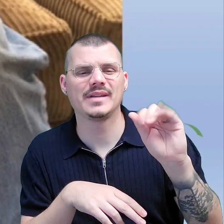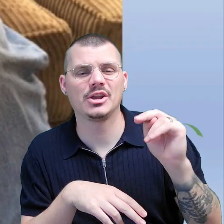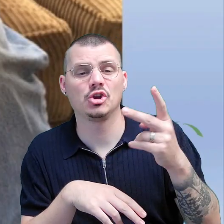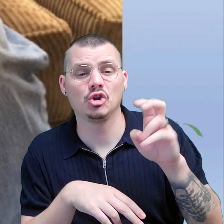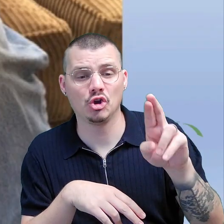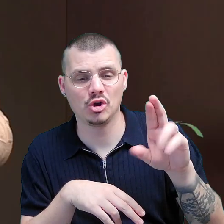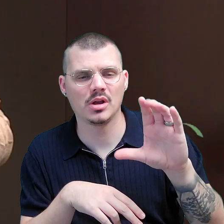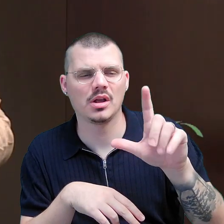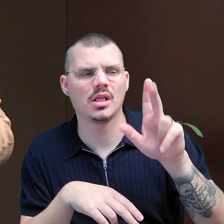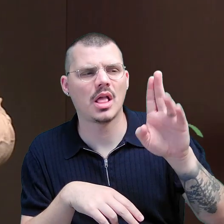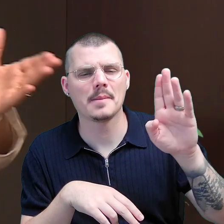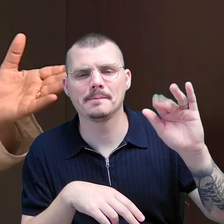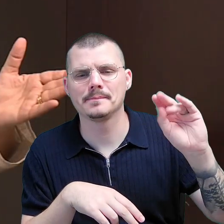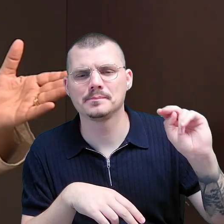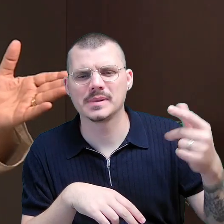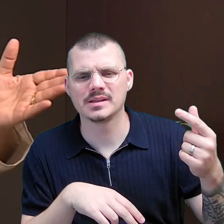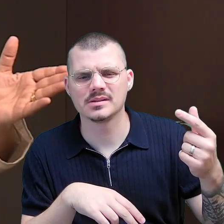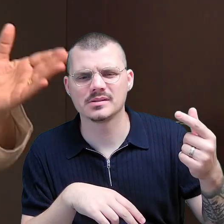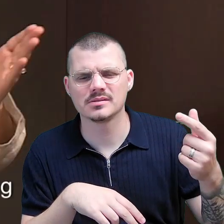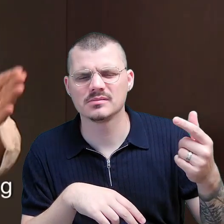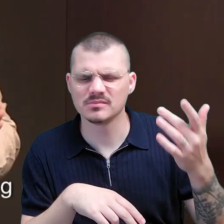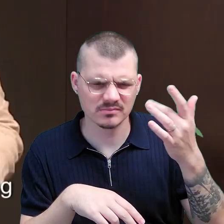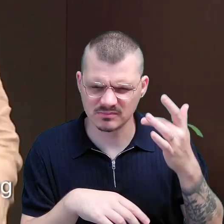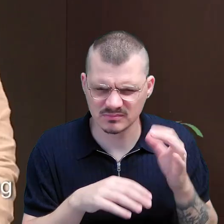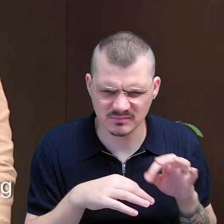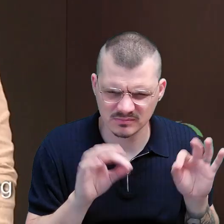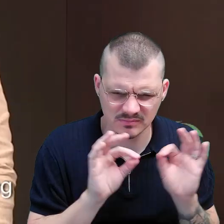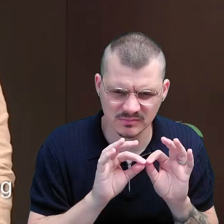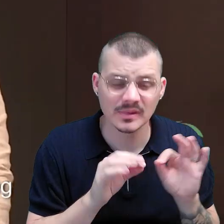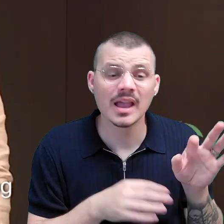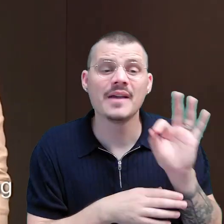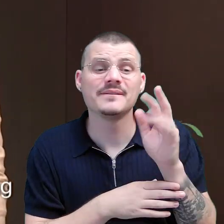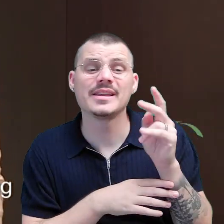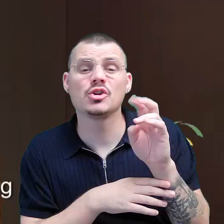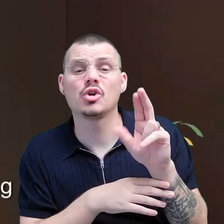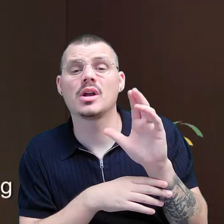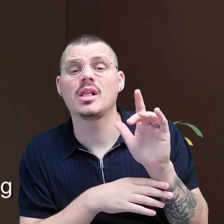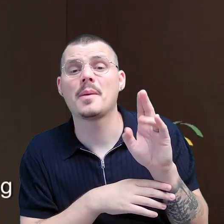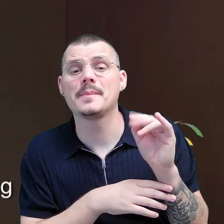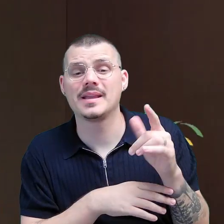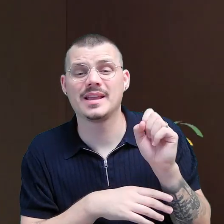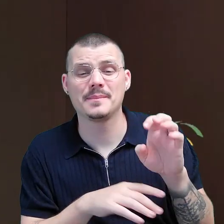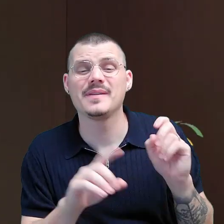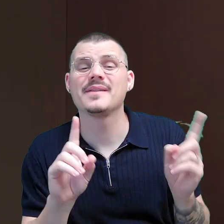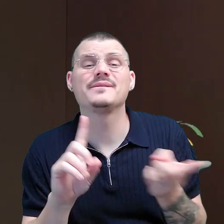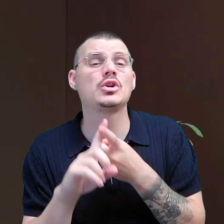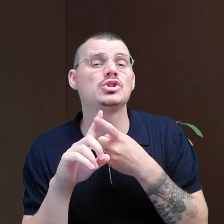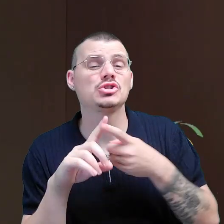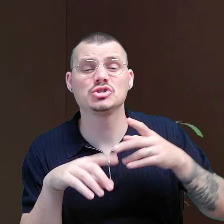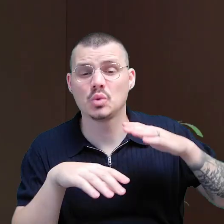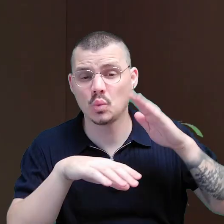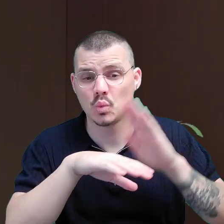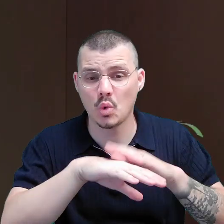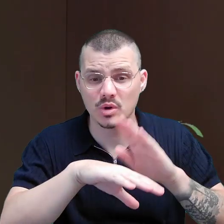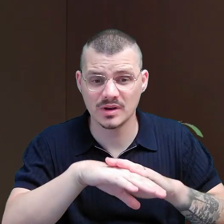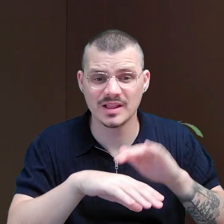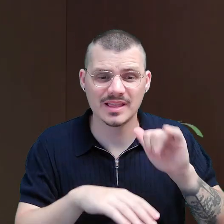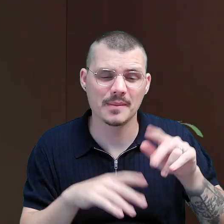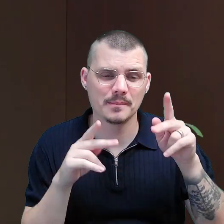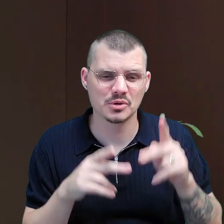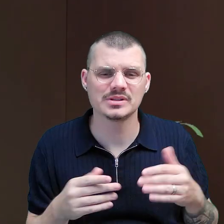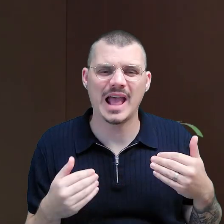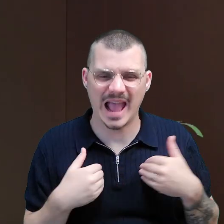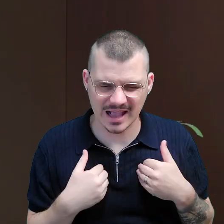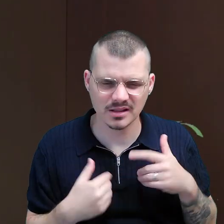clubbing. And why do we care? Finger clubbing can be the first warning sign that a